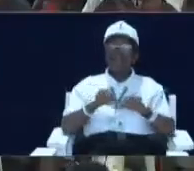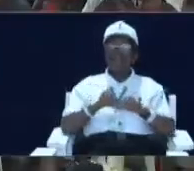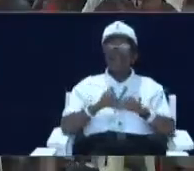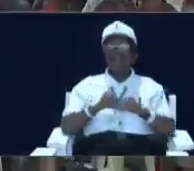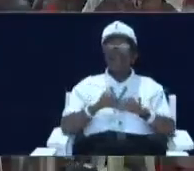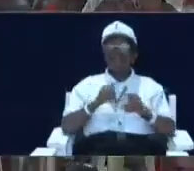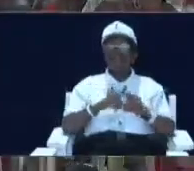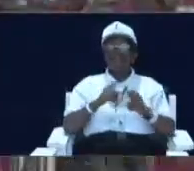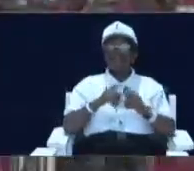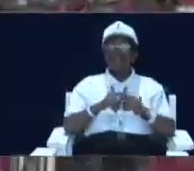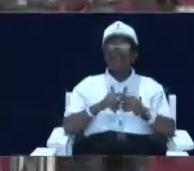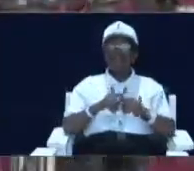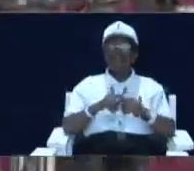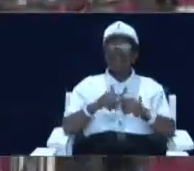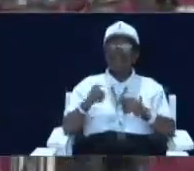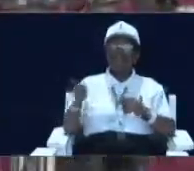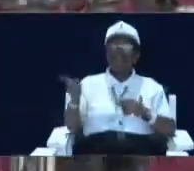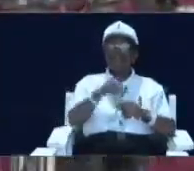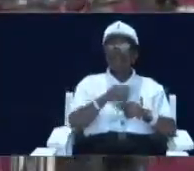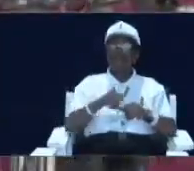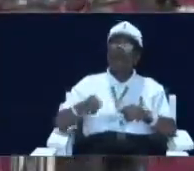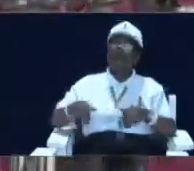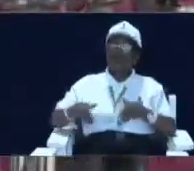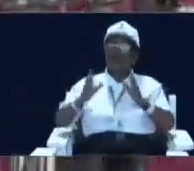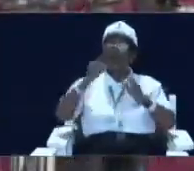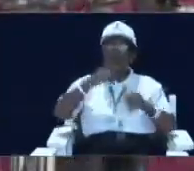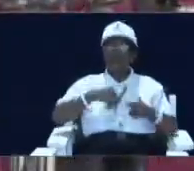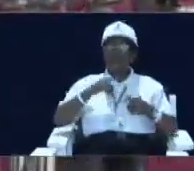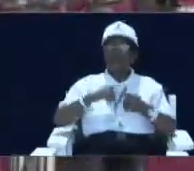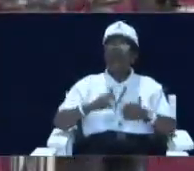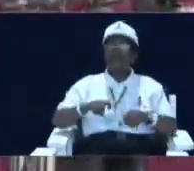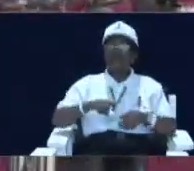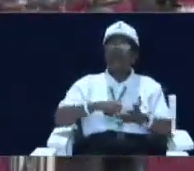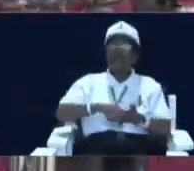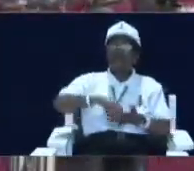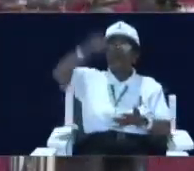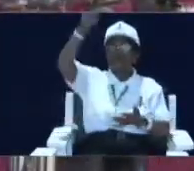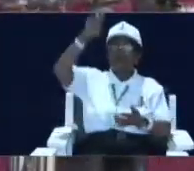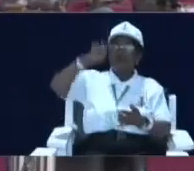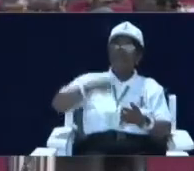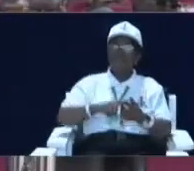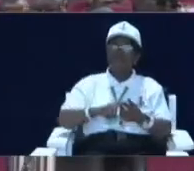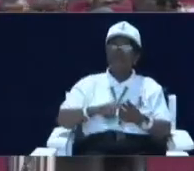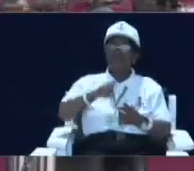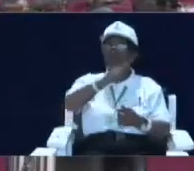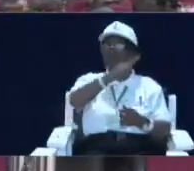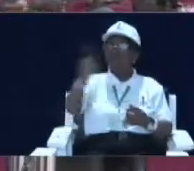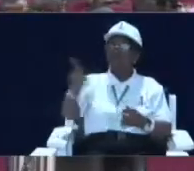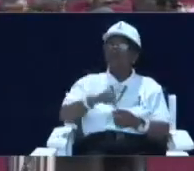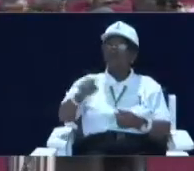And then you allow me to jump to zone four.